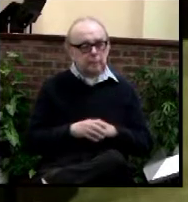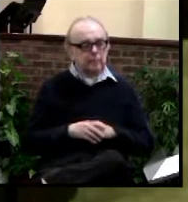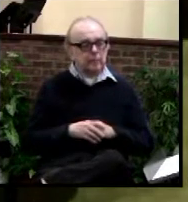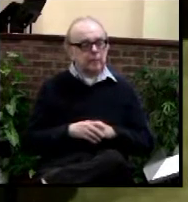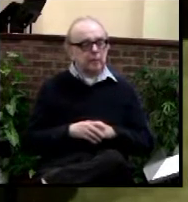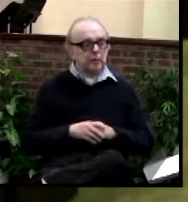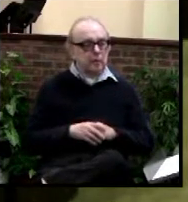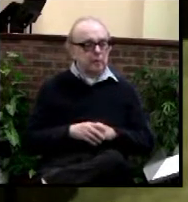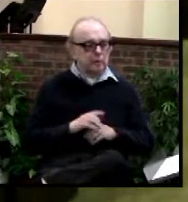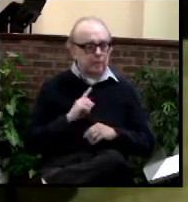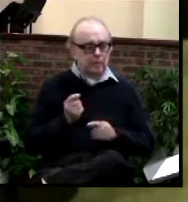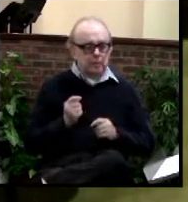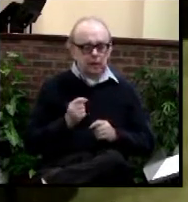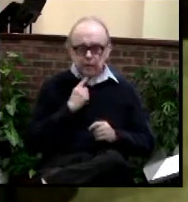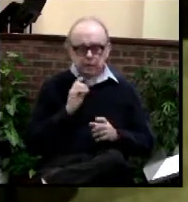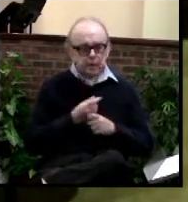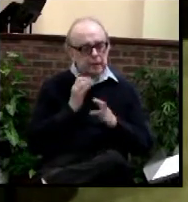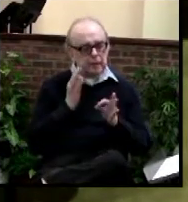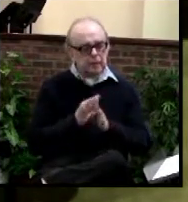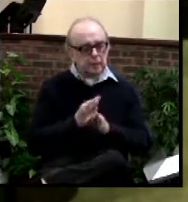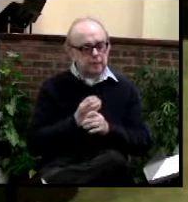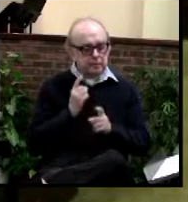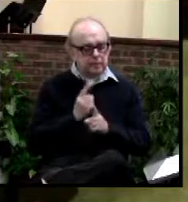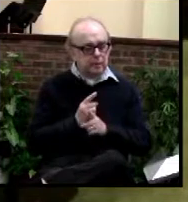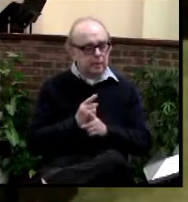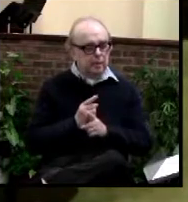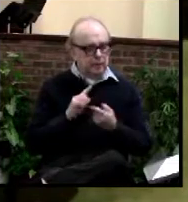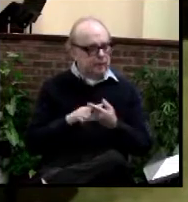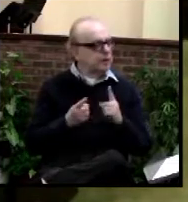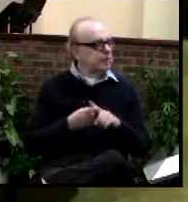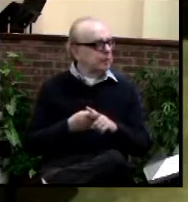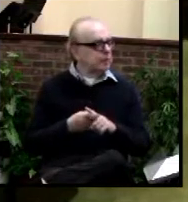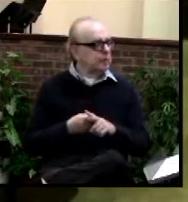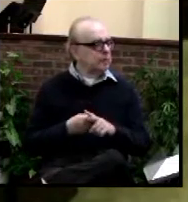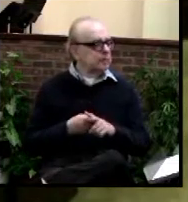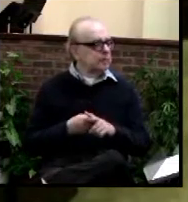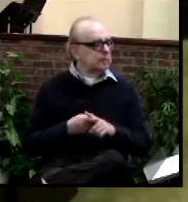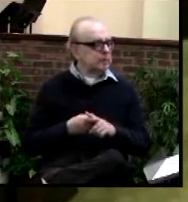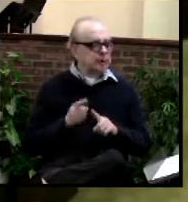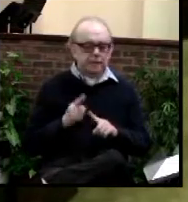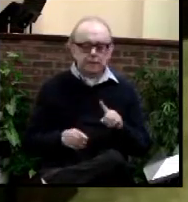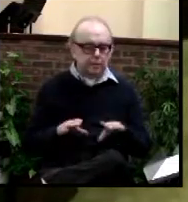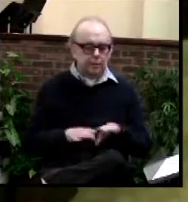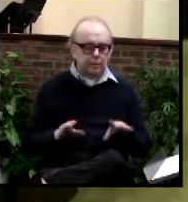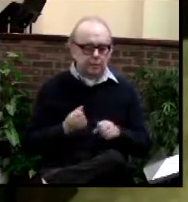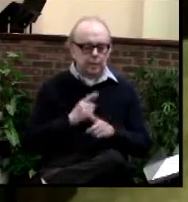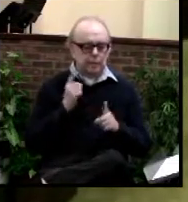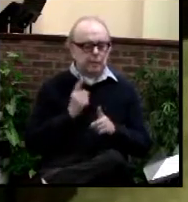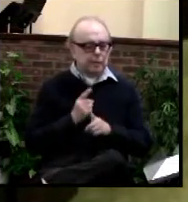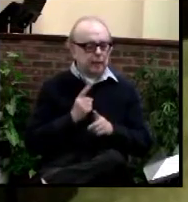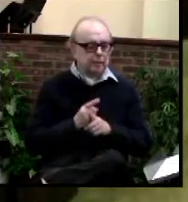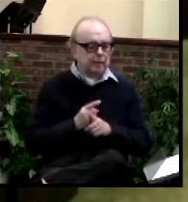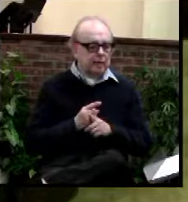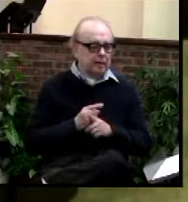Are you trying to justify things? And you can't. You can't justify things in the face of